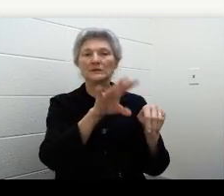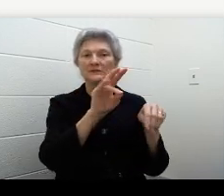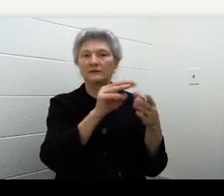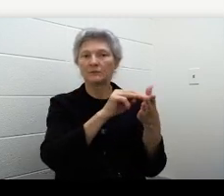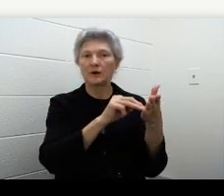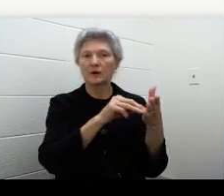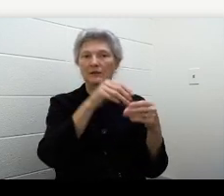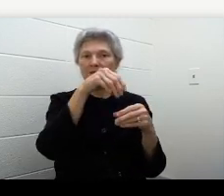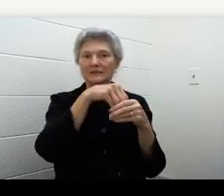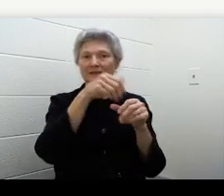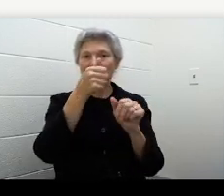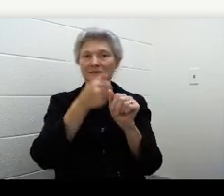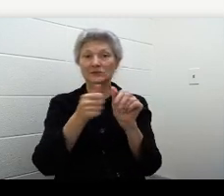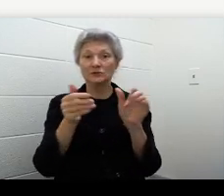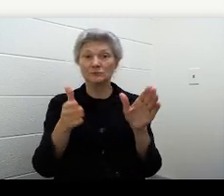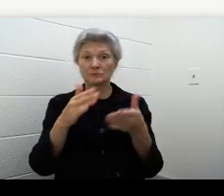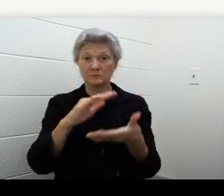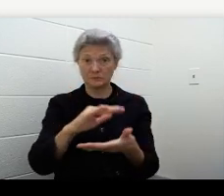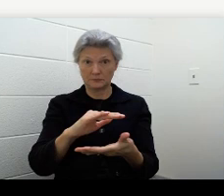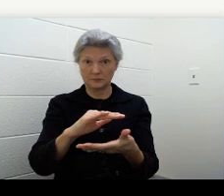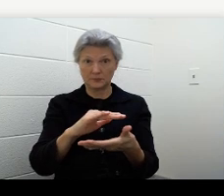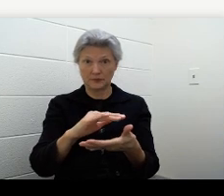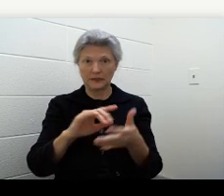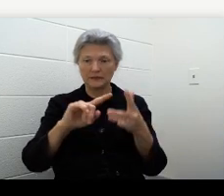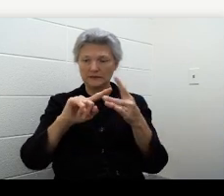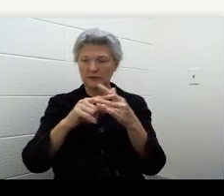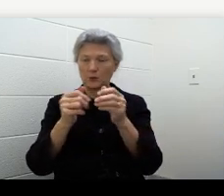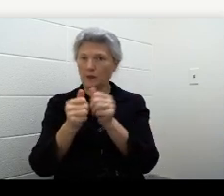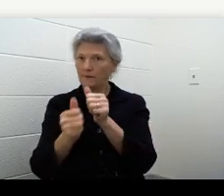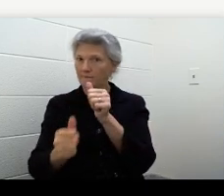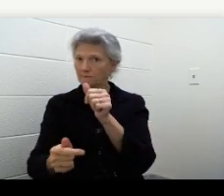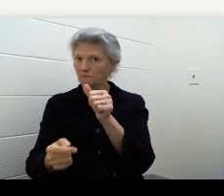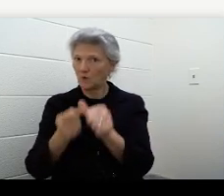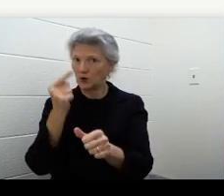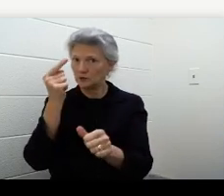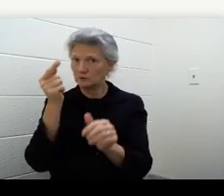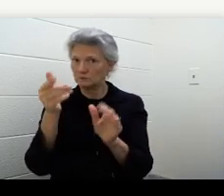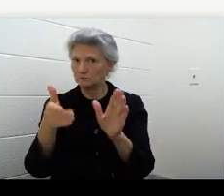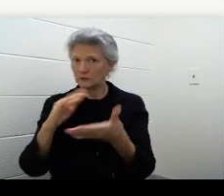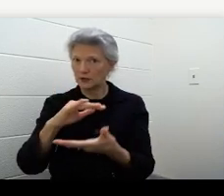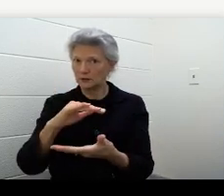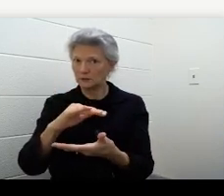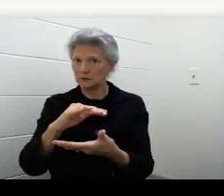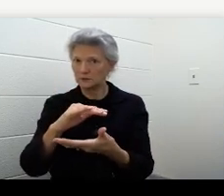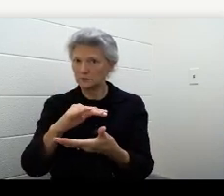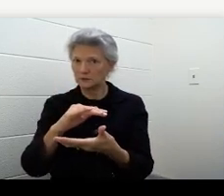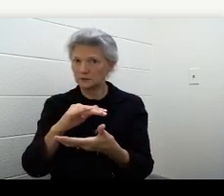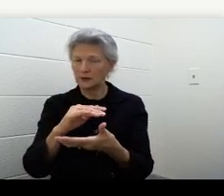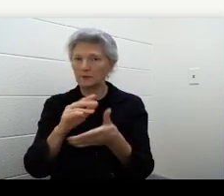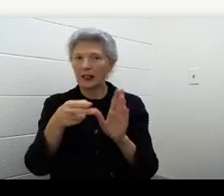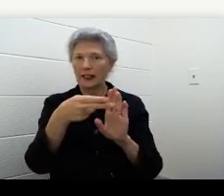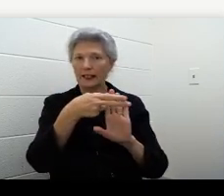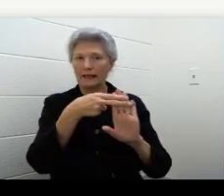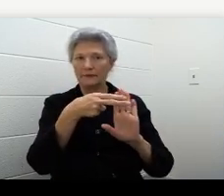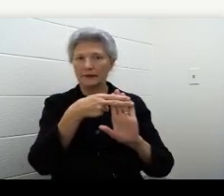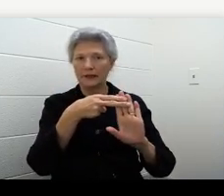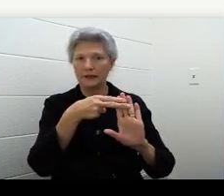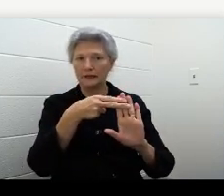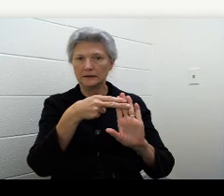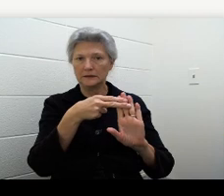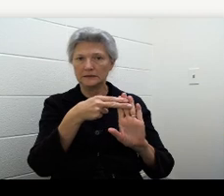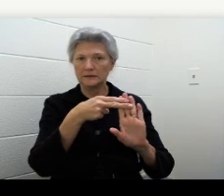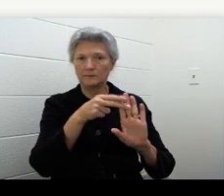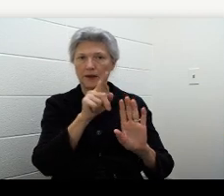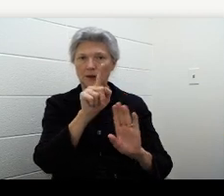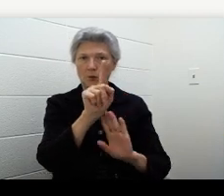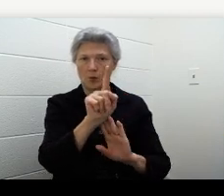box. So let's start with the first box. And I'm just going to label that as